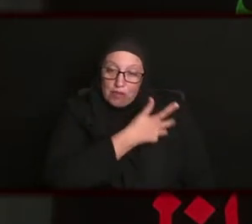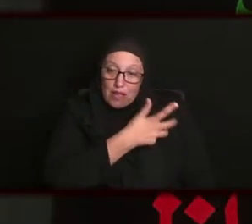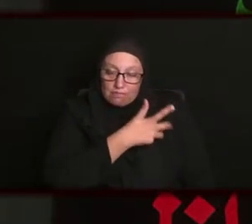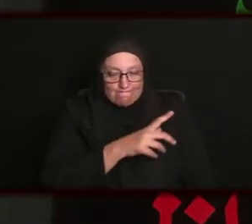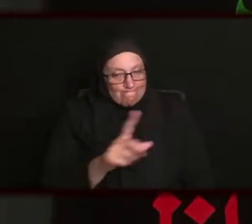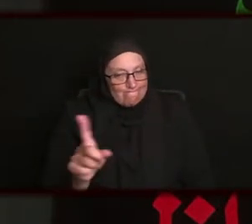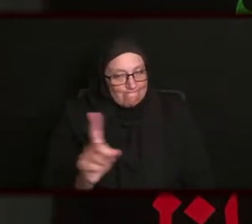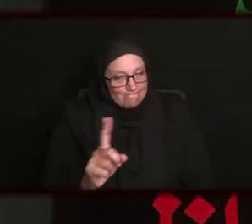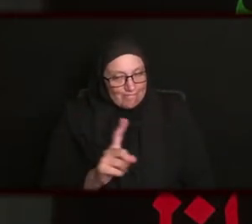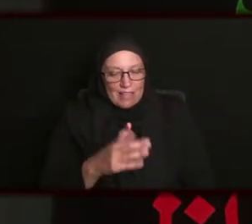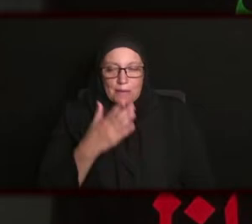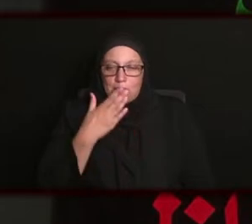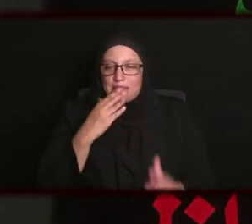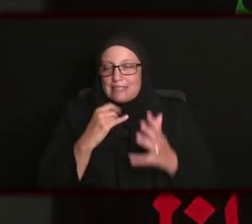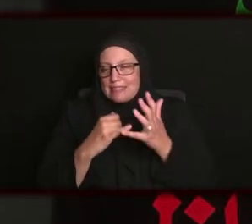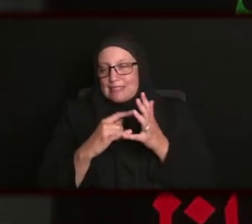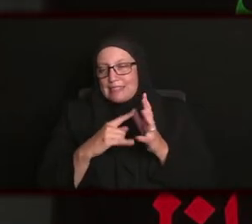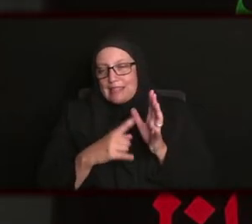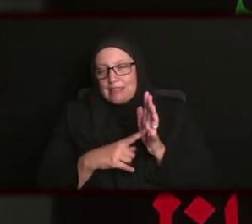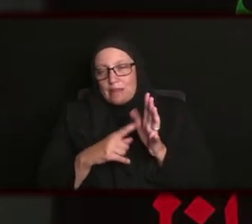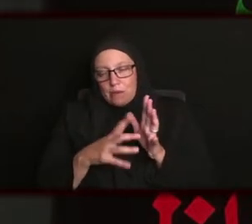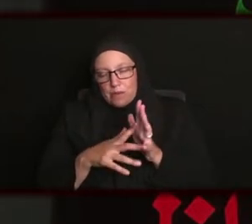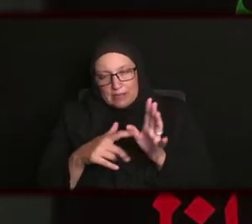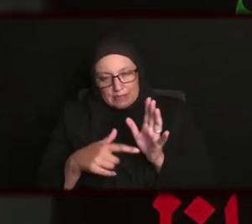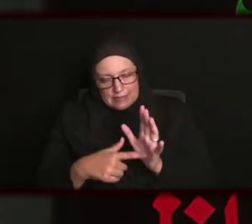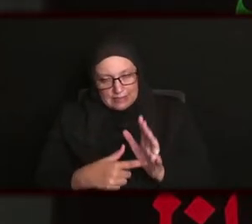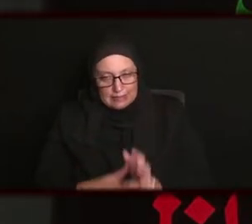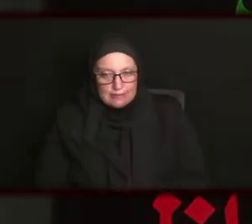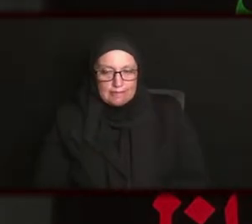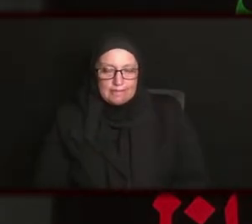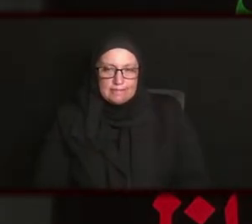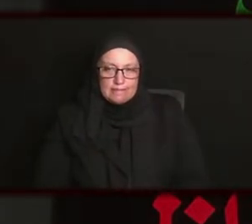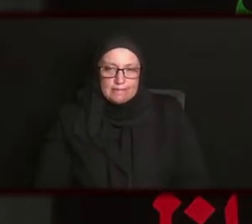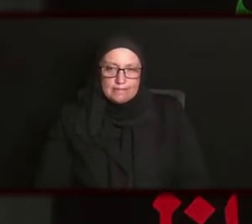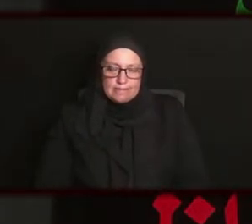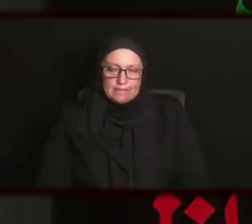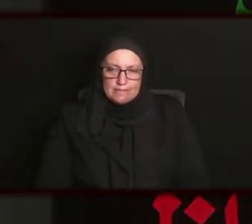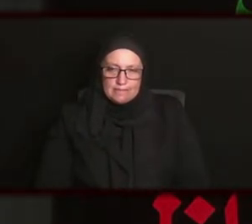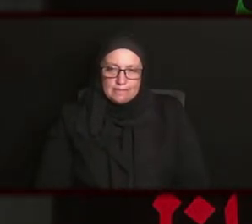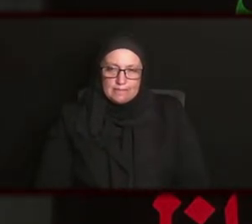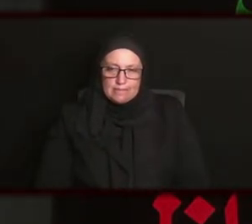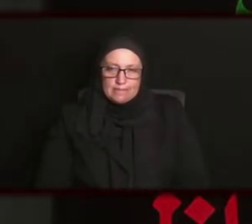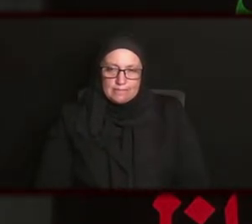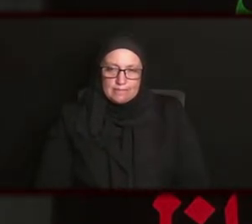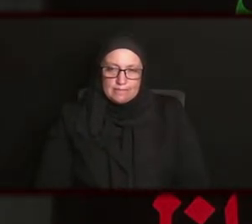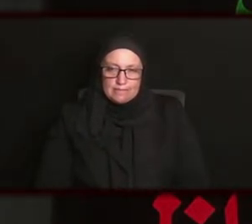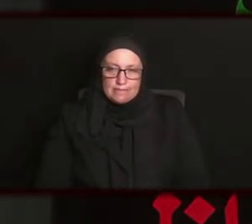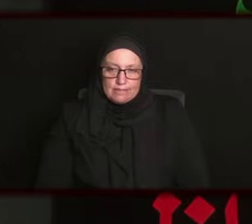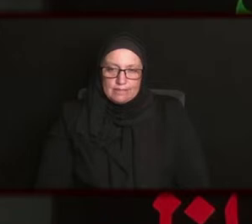Muhammad. Allahumma salli ala wa ali.